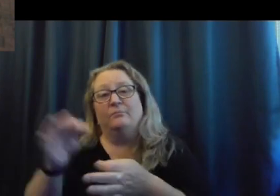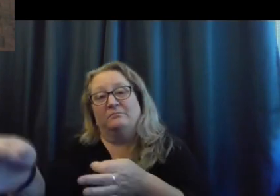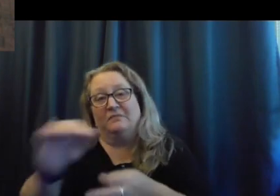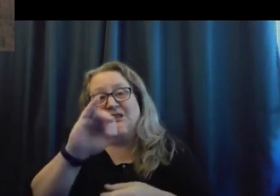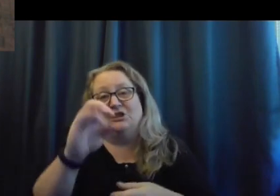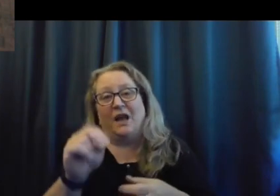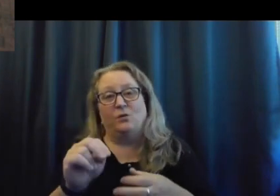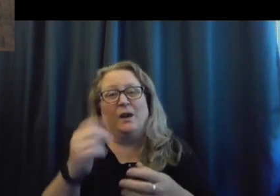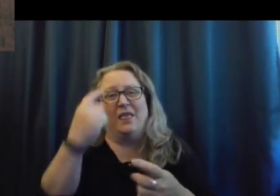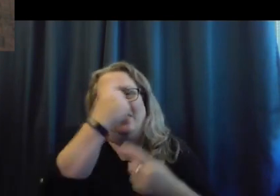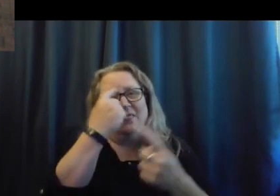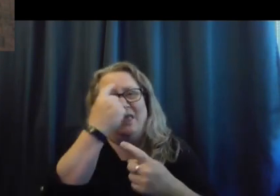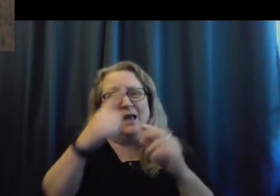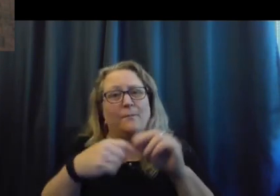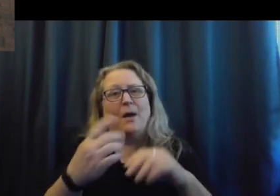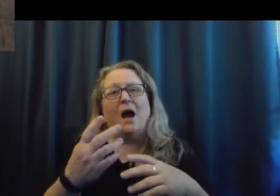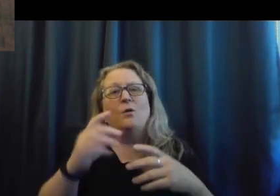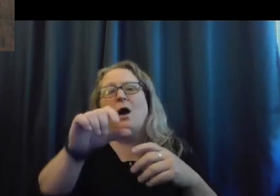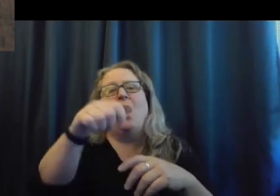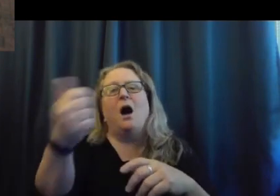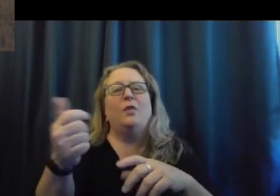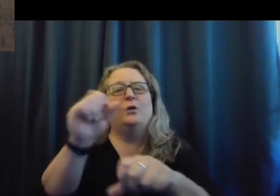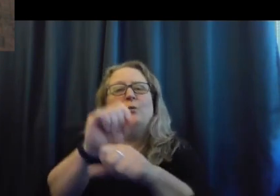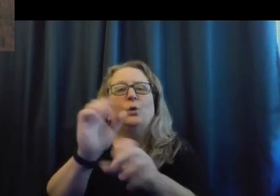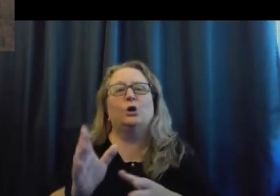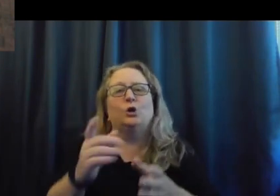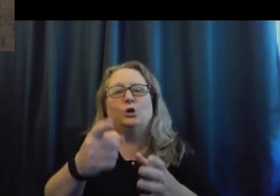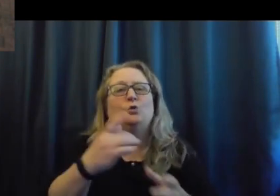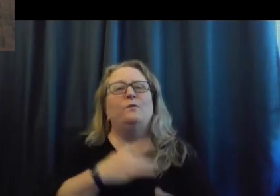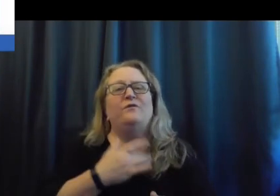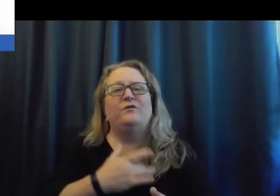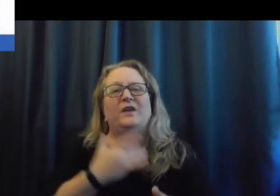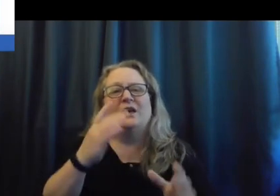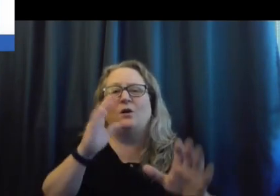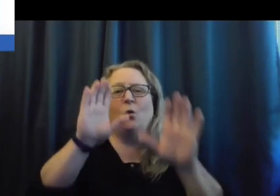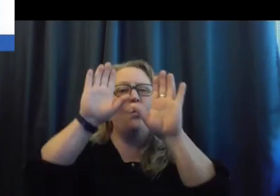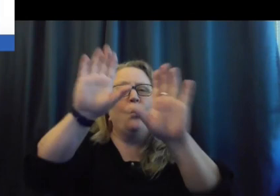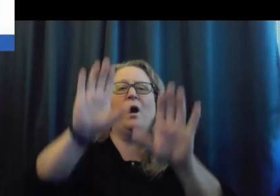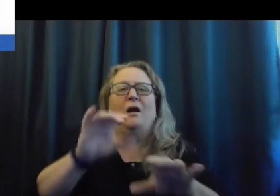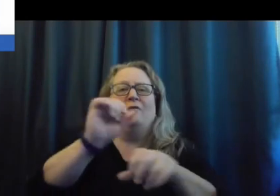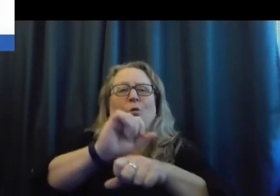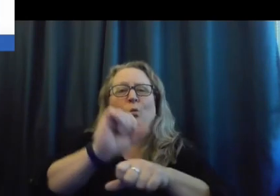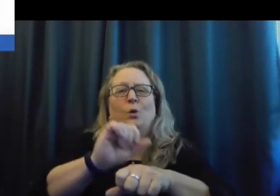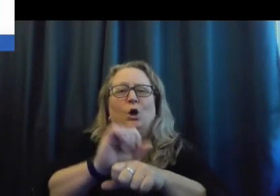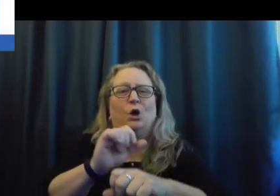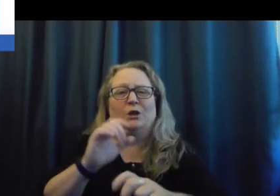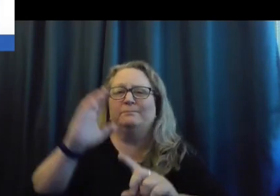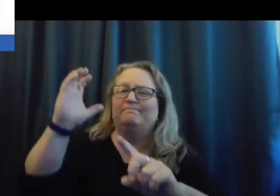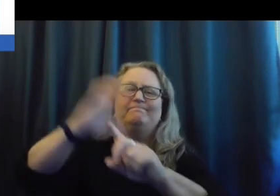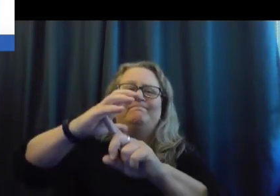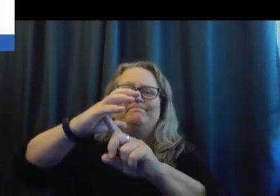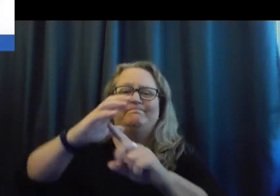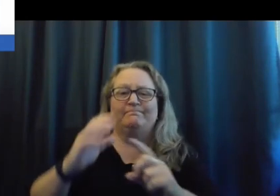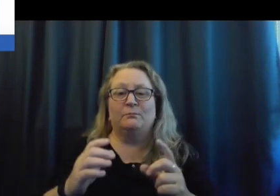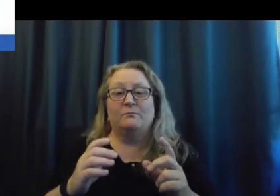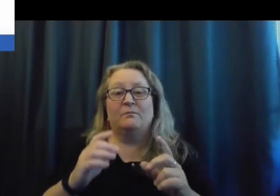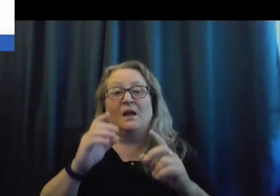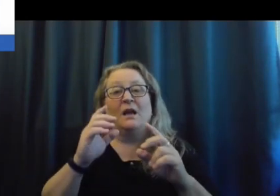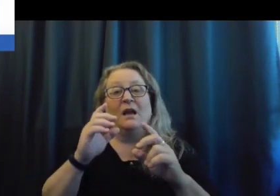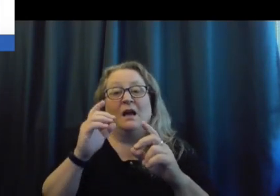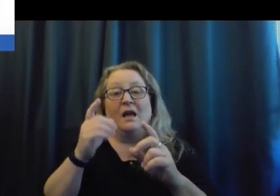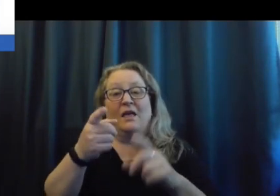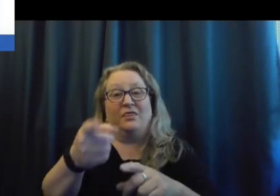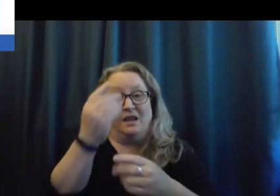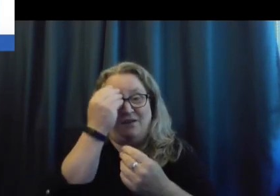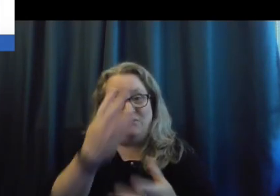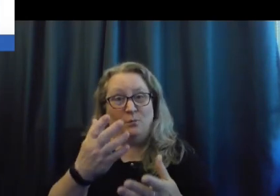a colleague that you think is doing amazing things. Nomination information for each award is available